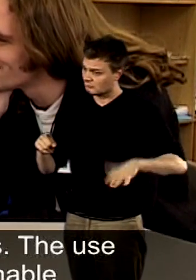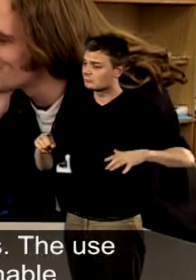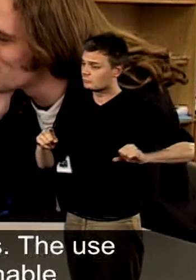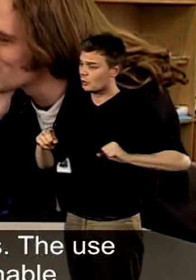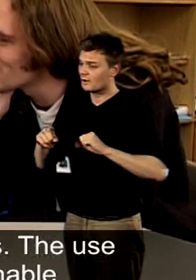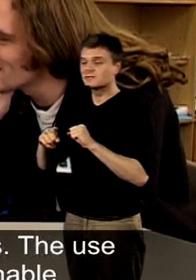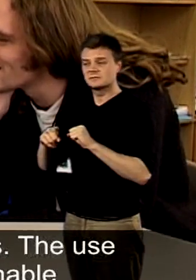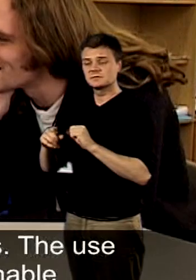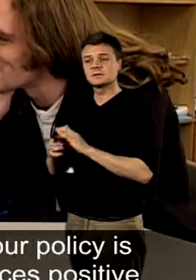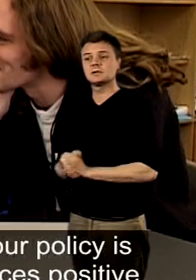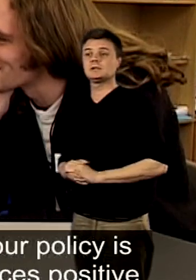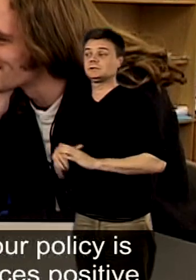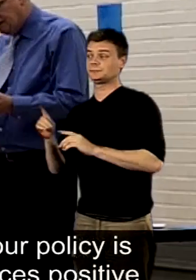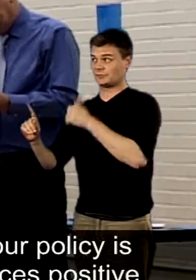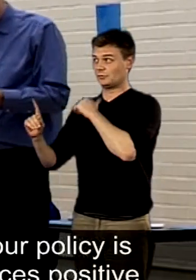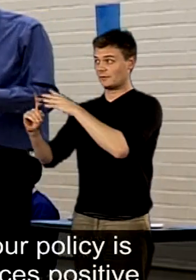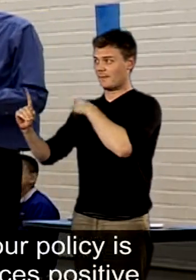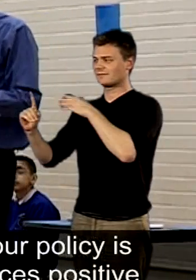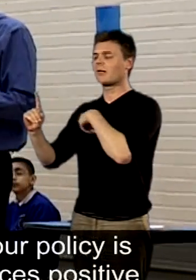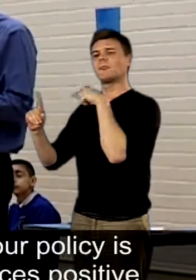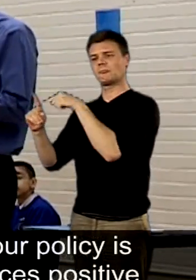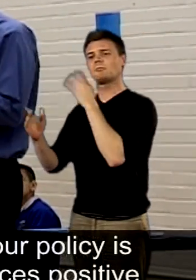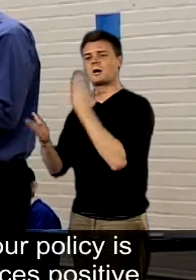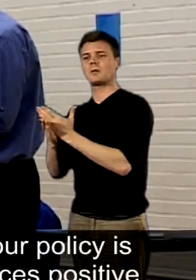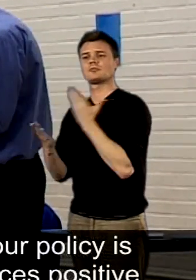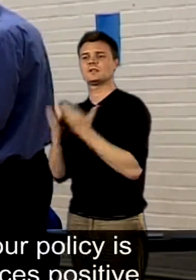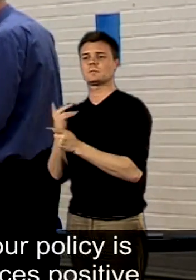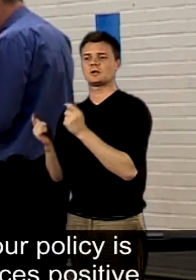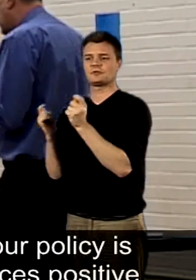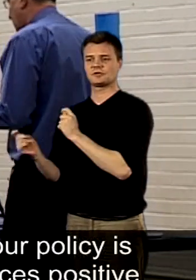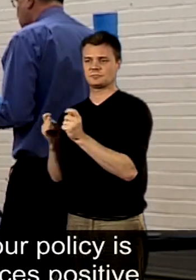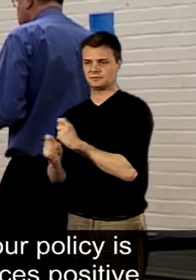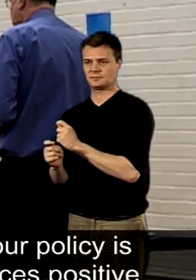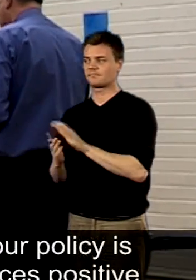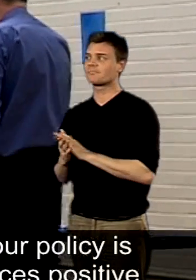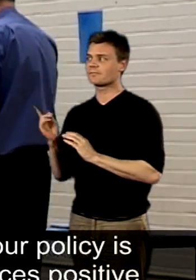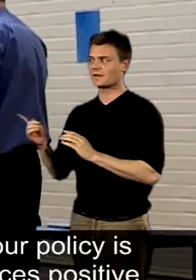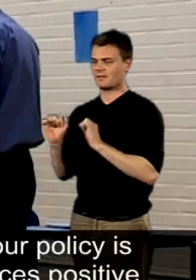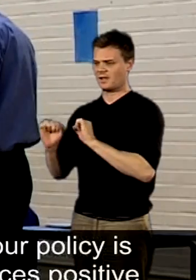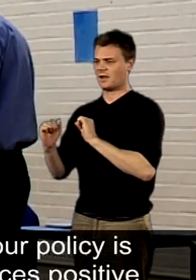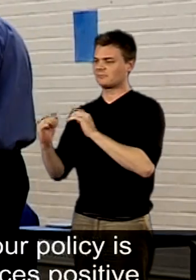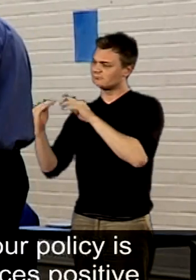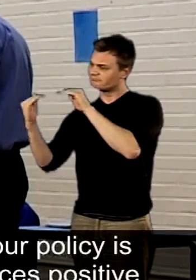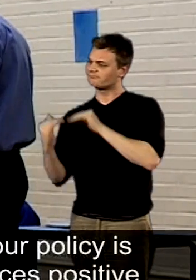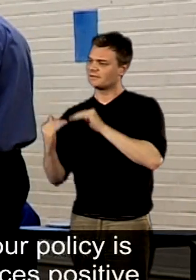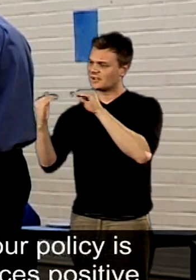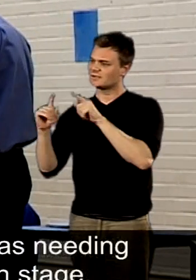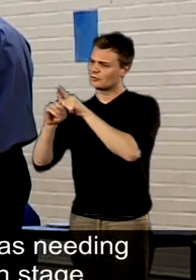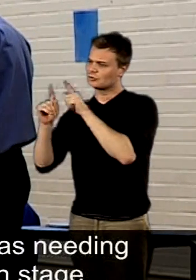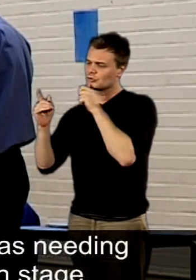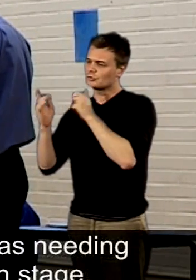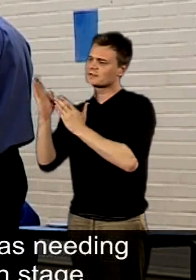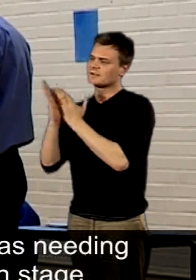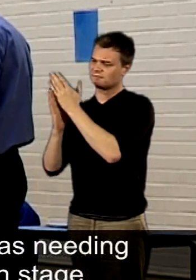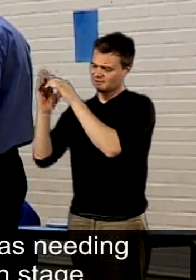use of a behaviour mentor is a reasonable adjustment. Victoria Park's behaviour policy is differentiated by stages and reinforces